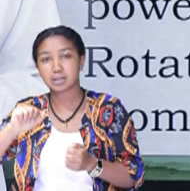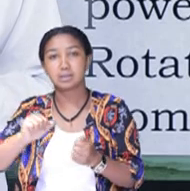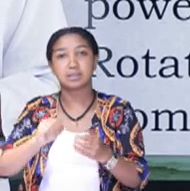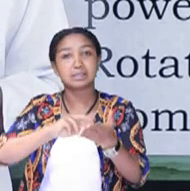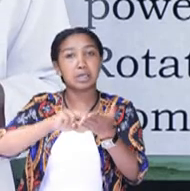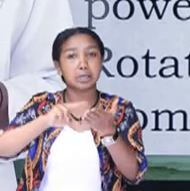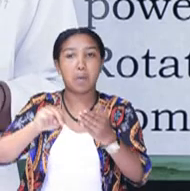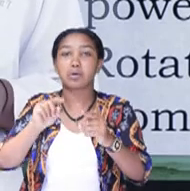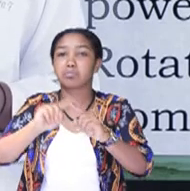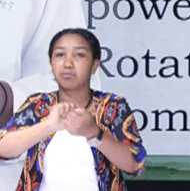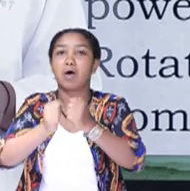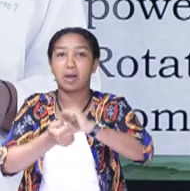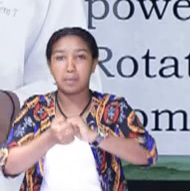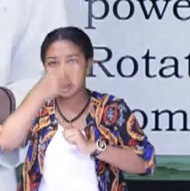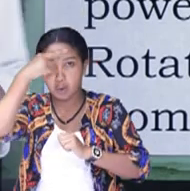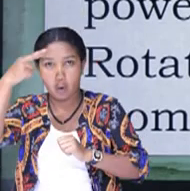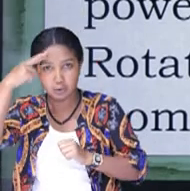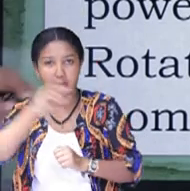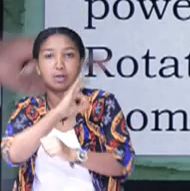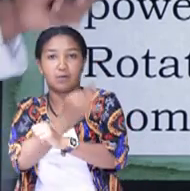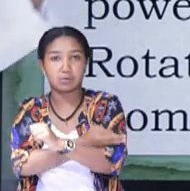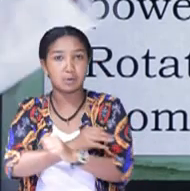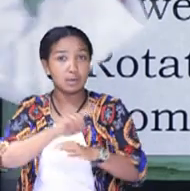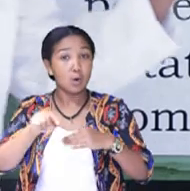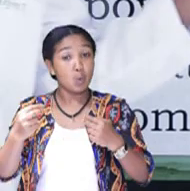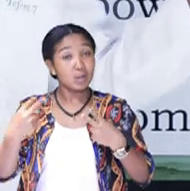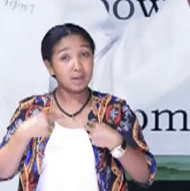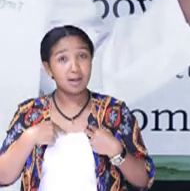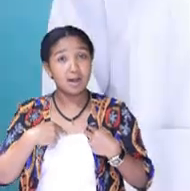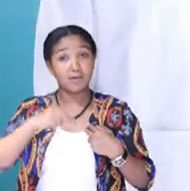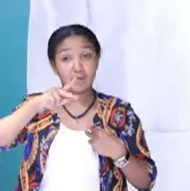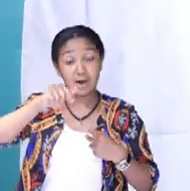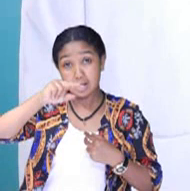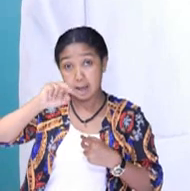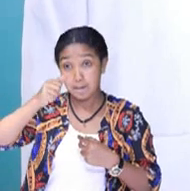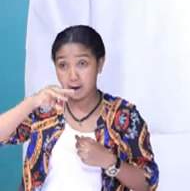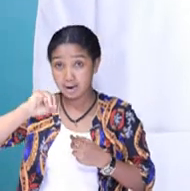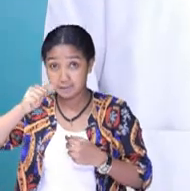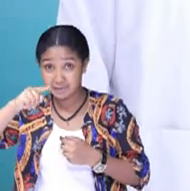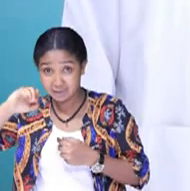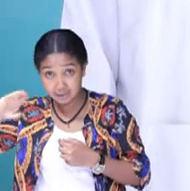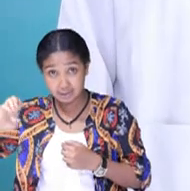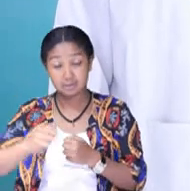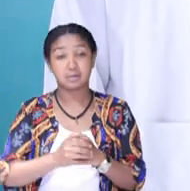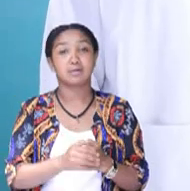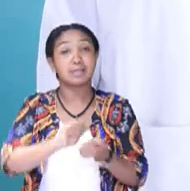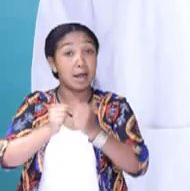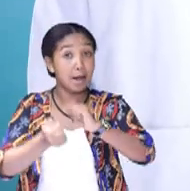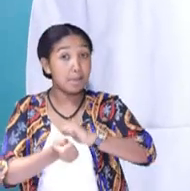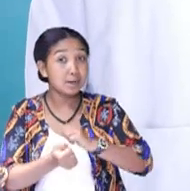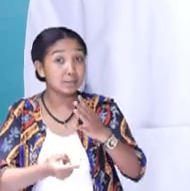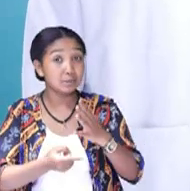motion variables as well as the cause or the force. Therefore, we have rotational kinematics, we have rotational dynamics, we